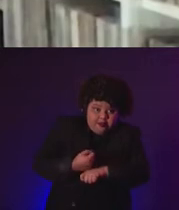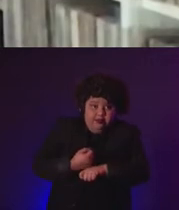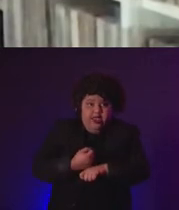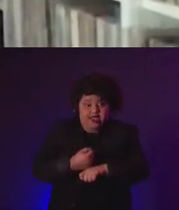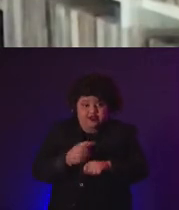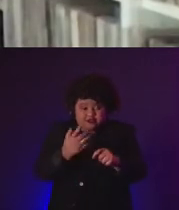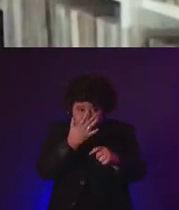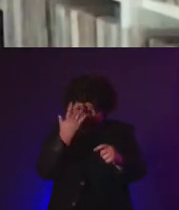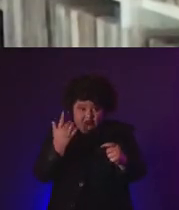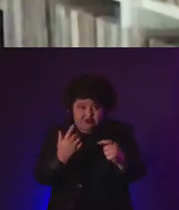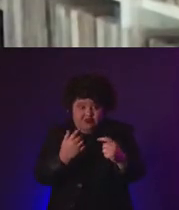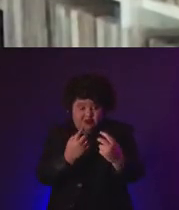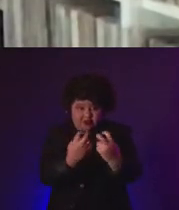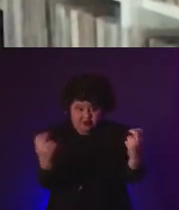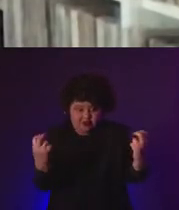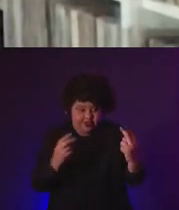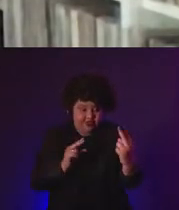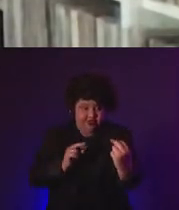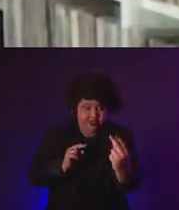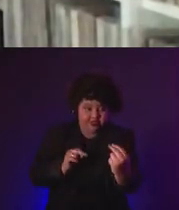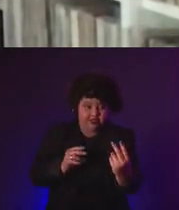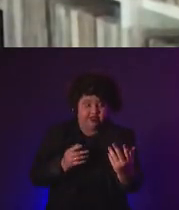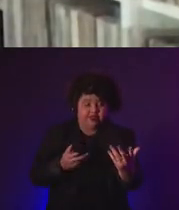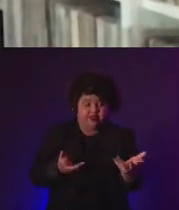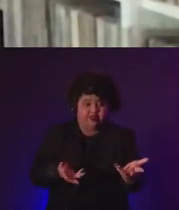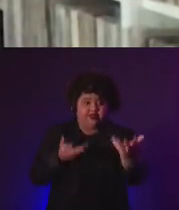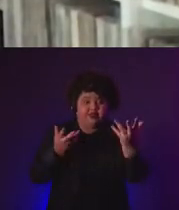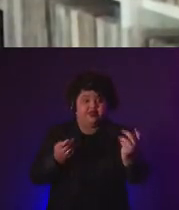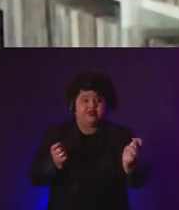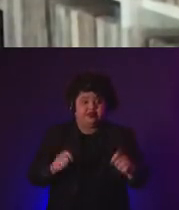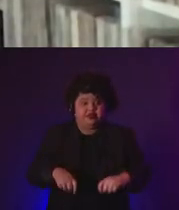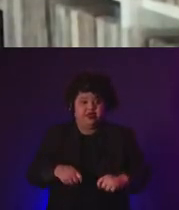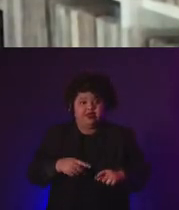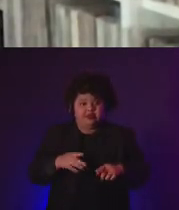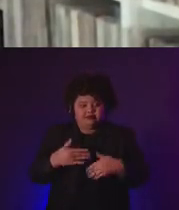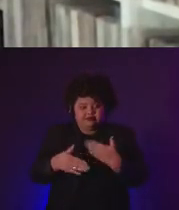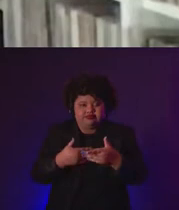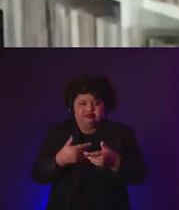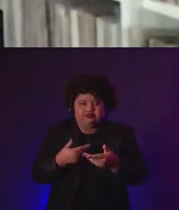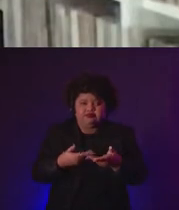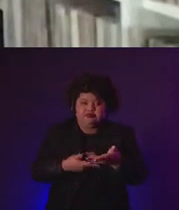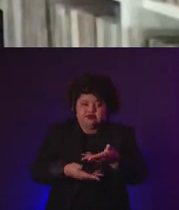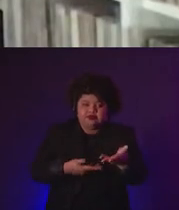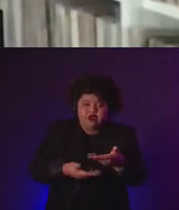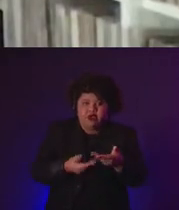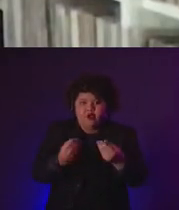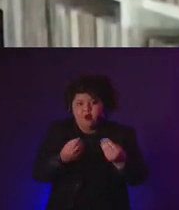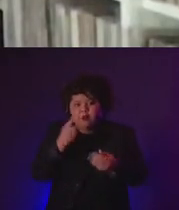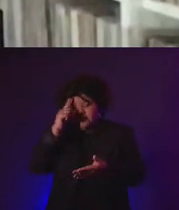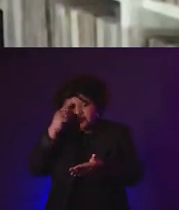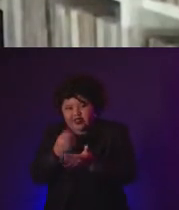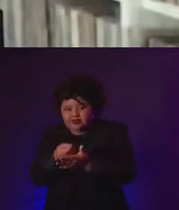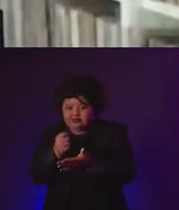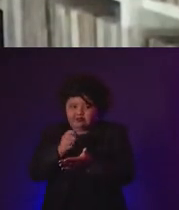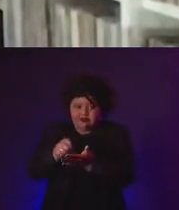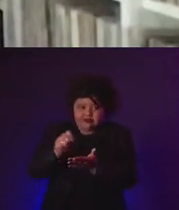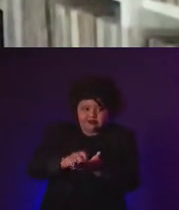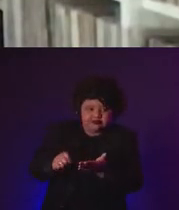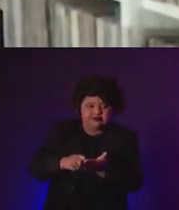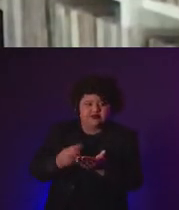to affect real changes in understanding and decisions. That has been Phil's ultimate